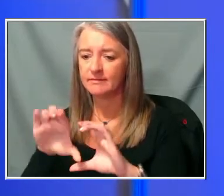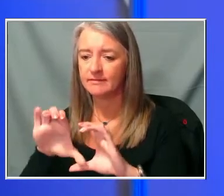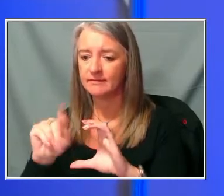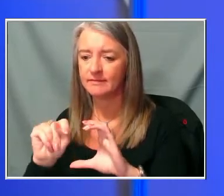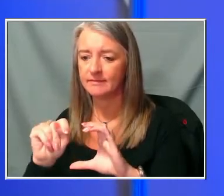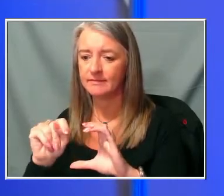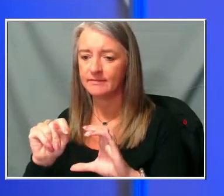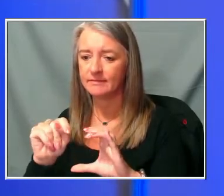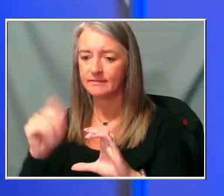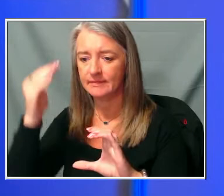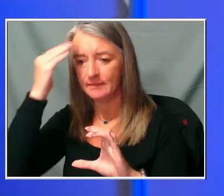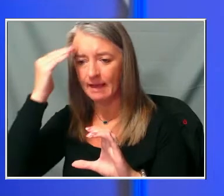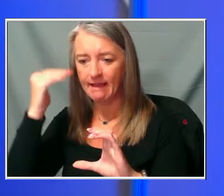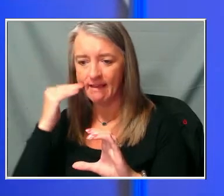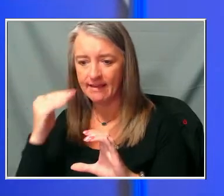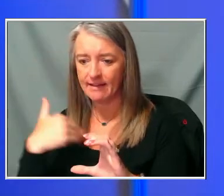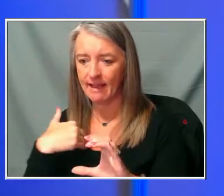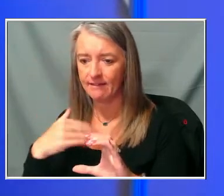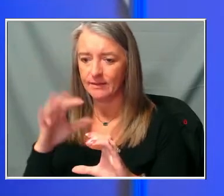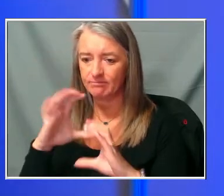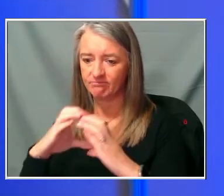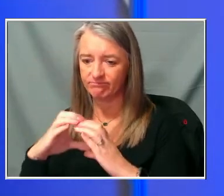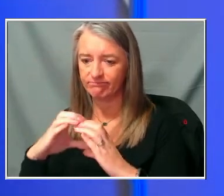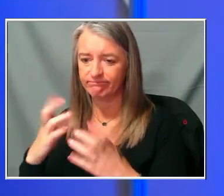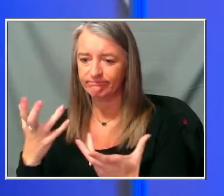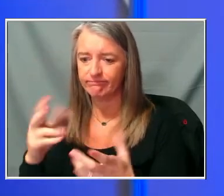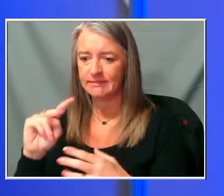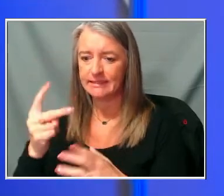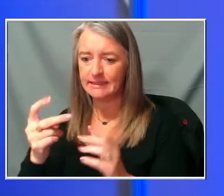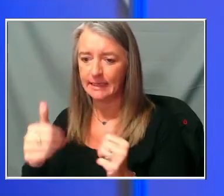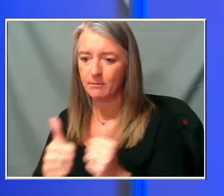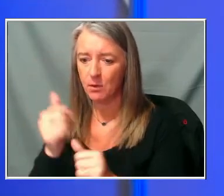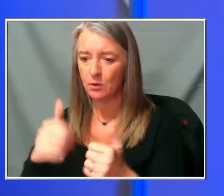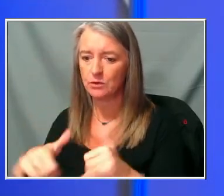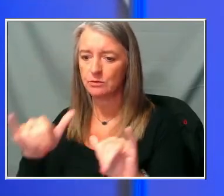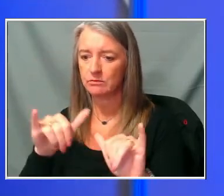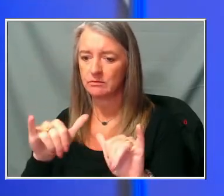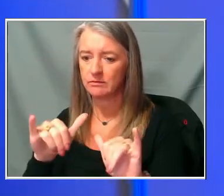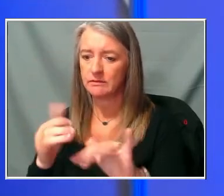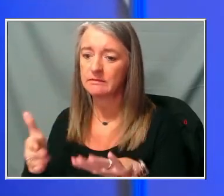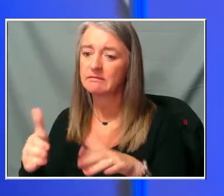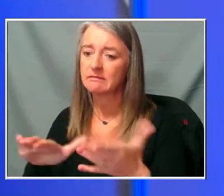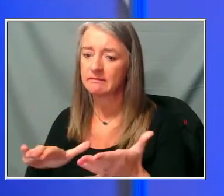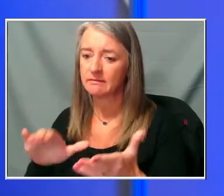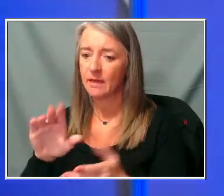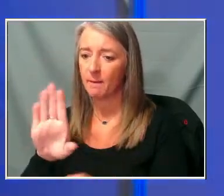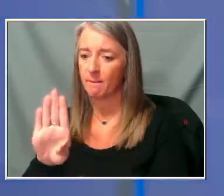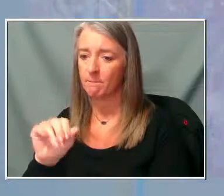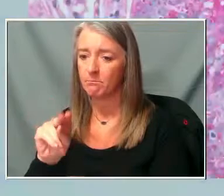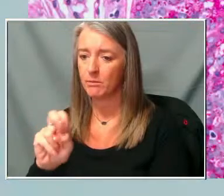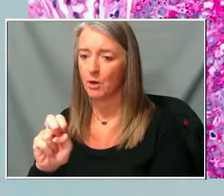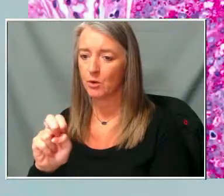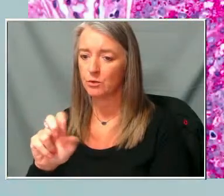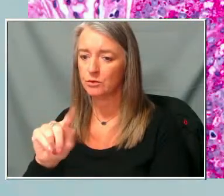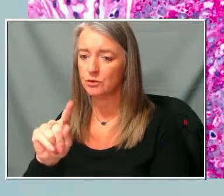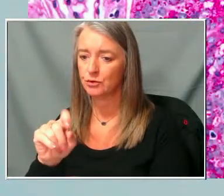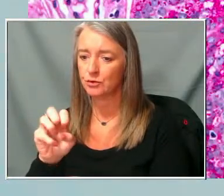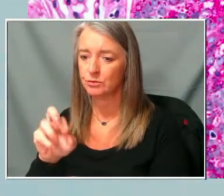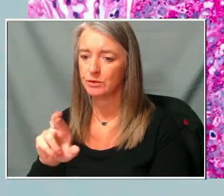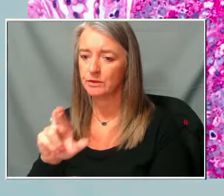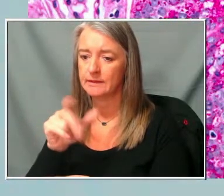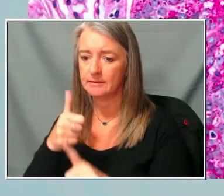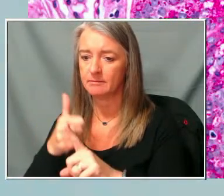his head. Ewing sarcoma is the second most common and most lethal malignant bone tumor for young patients. Alex was just 16 years